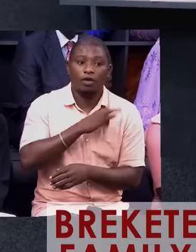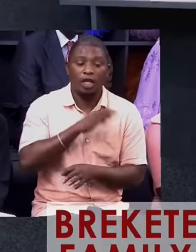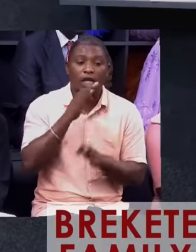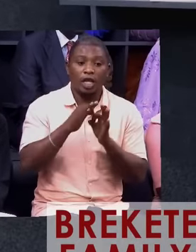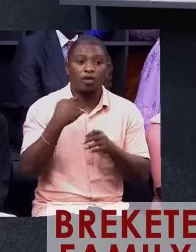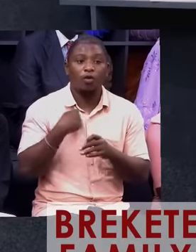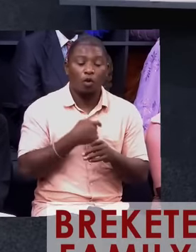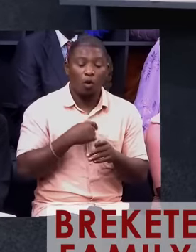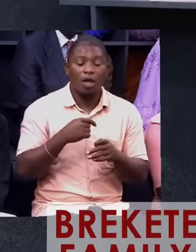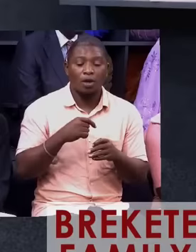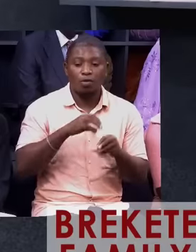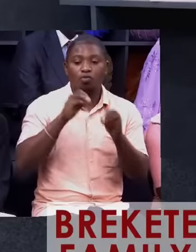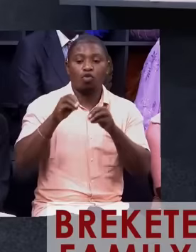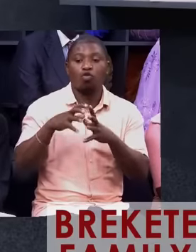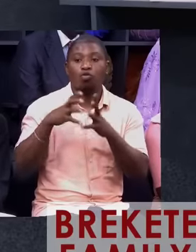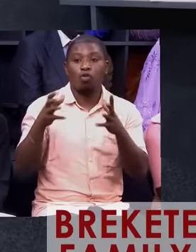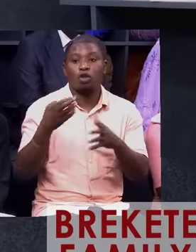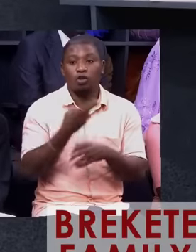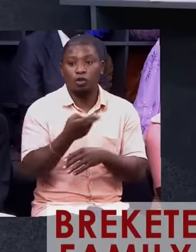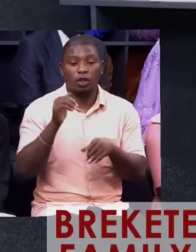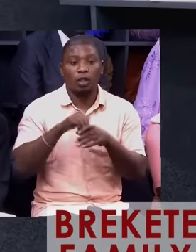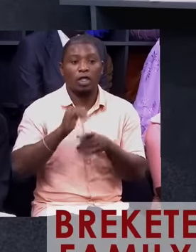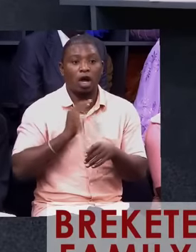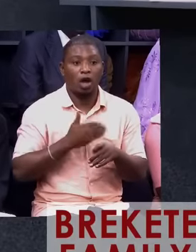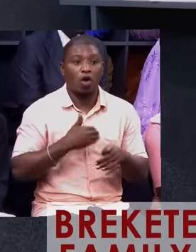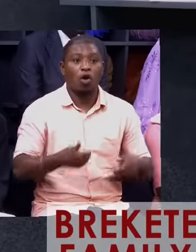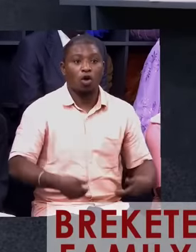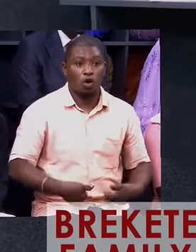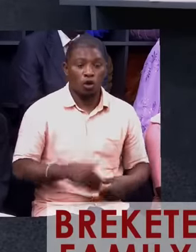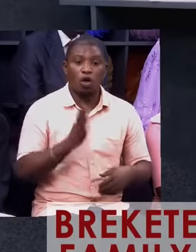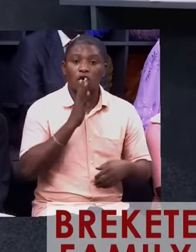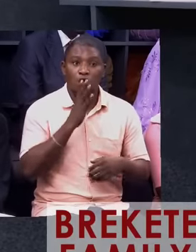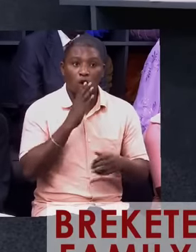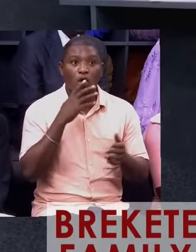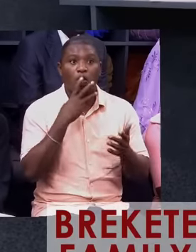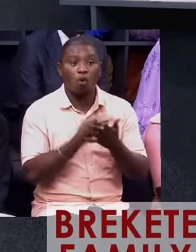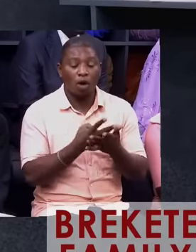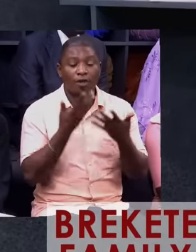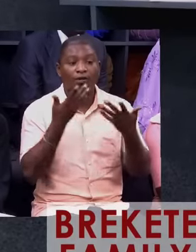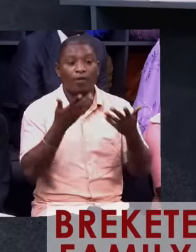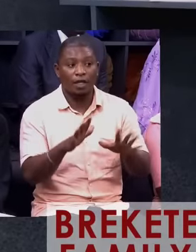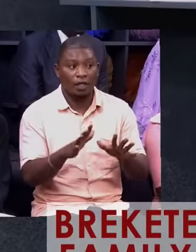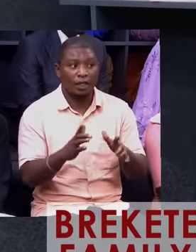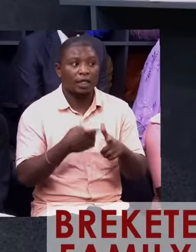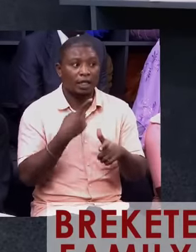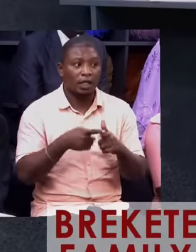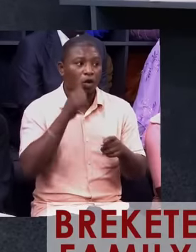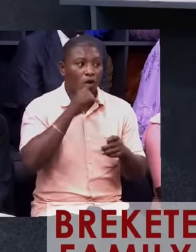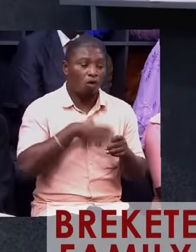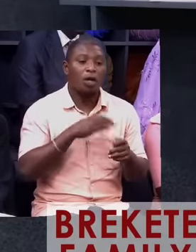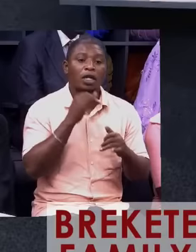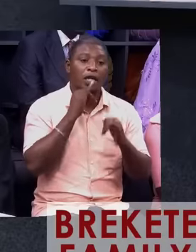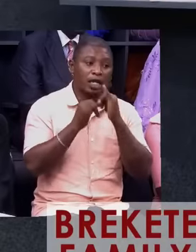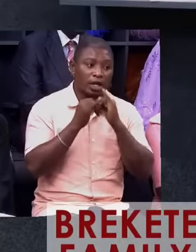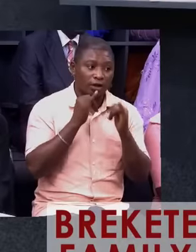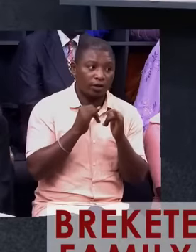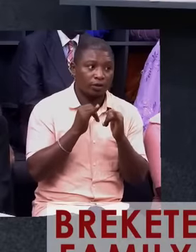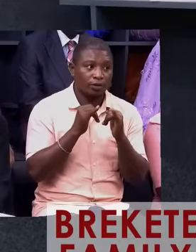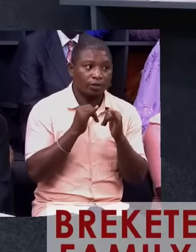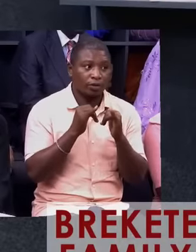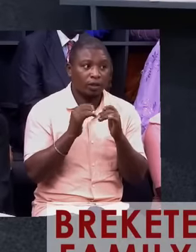we invest in our youth he can't talk all those things well talk finish the woman they interview